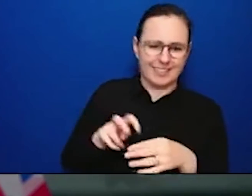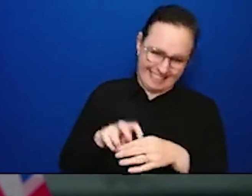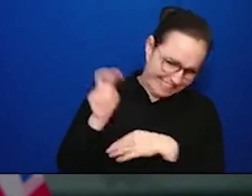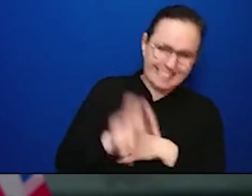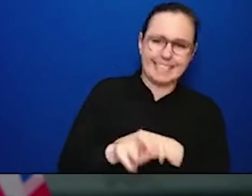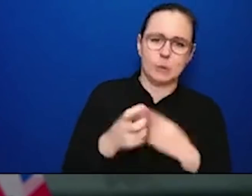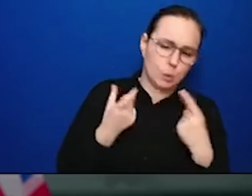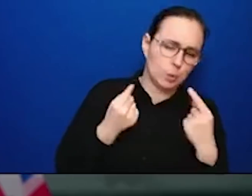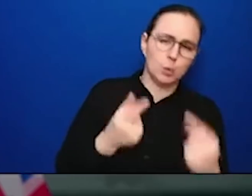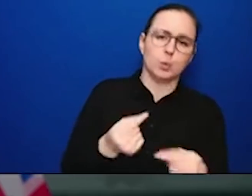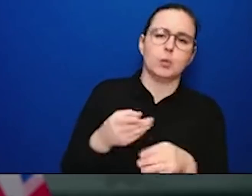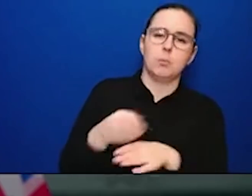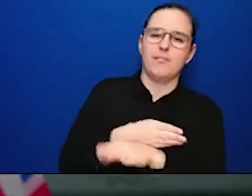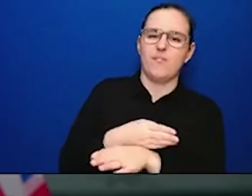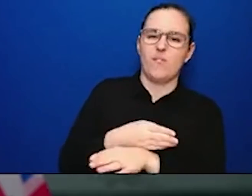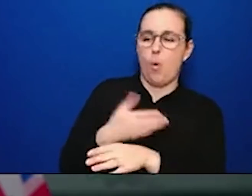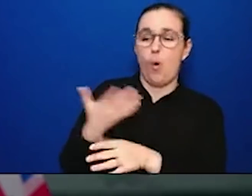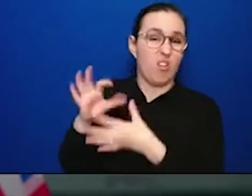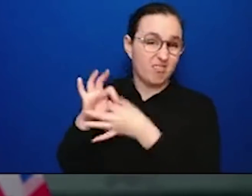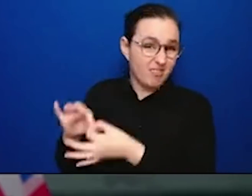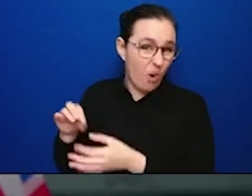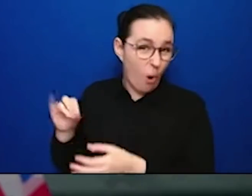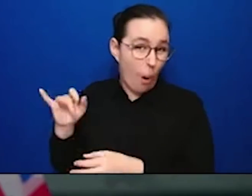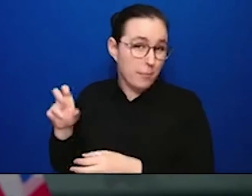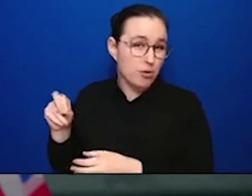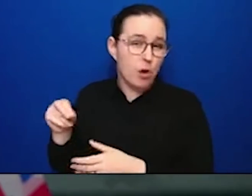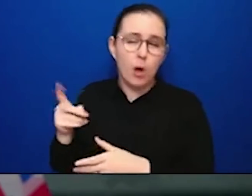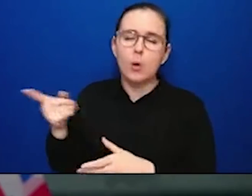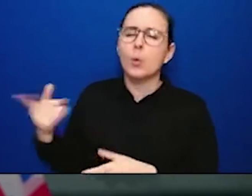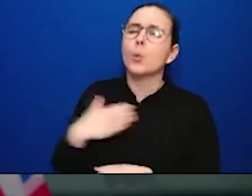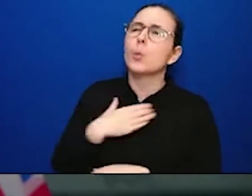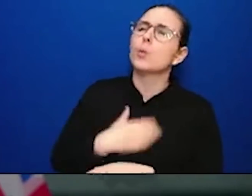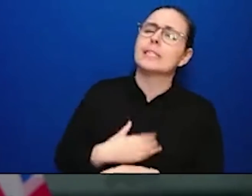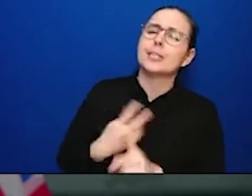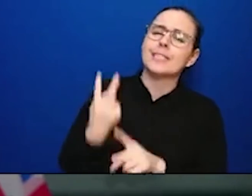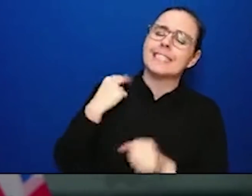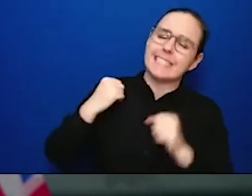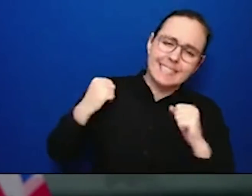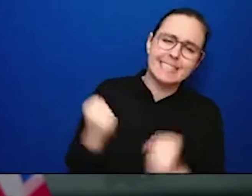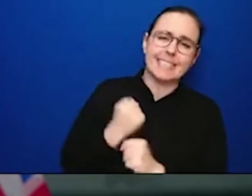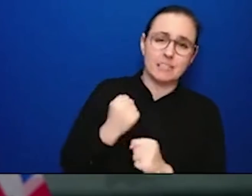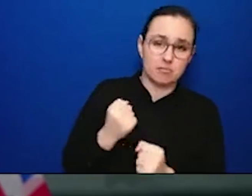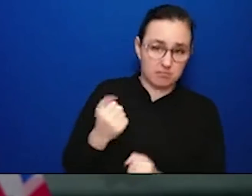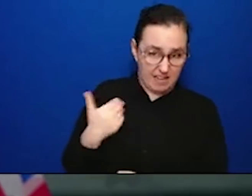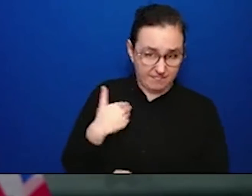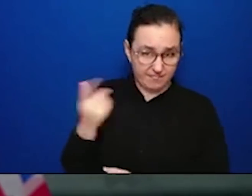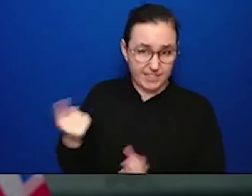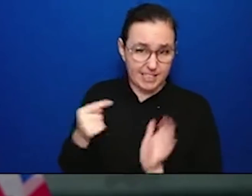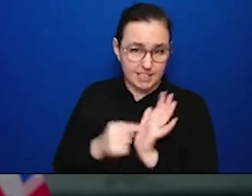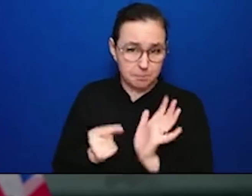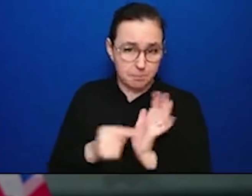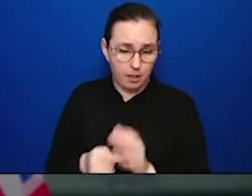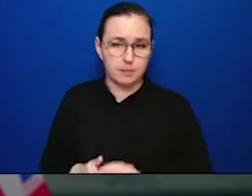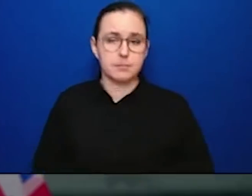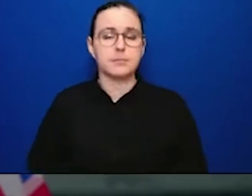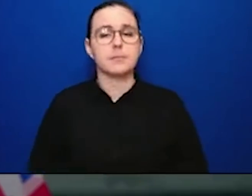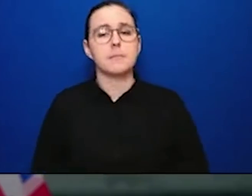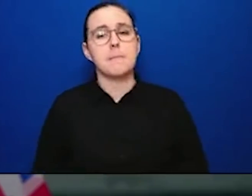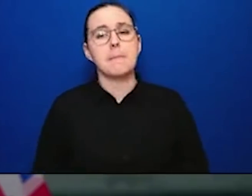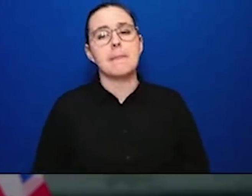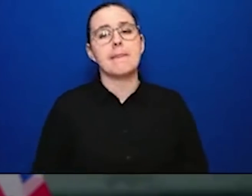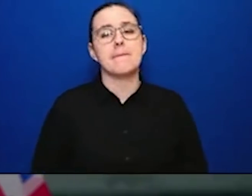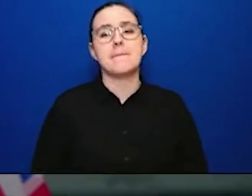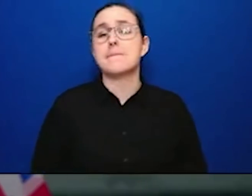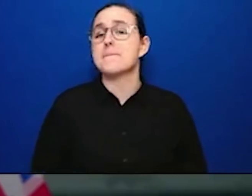ahead? Yeah, so if I look back on it, and I've said this many times, that there's always